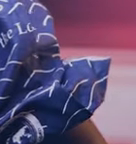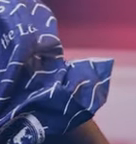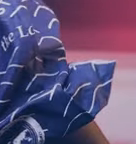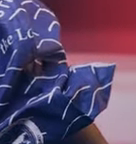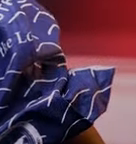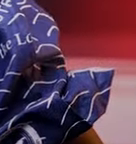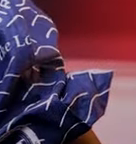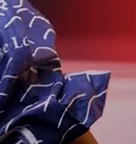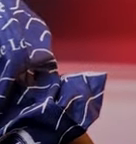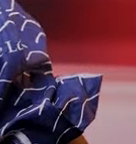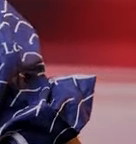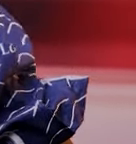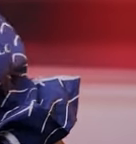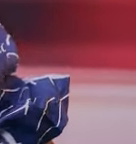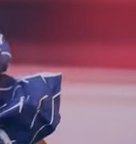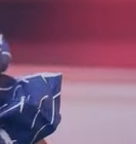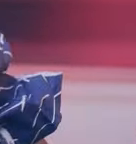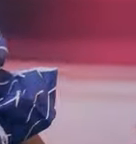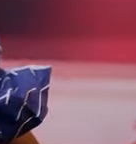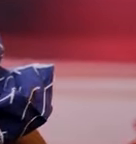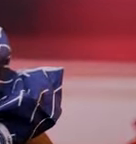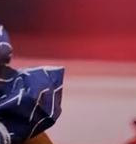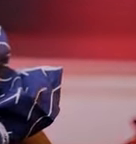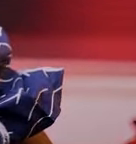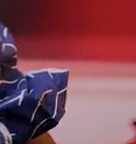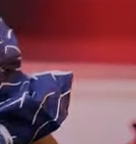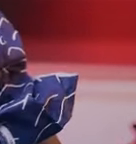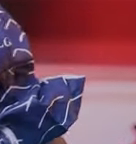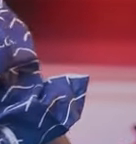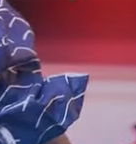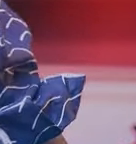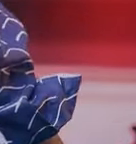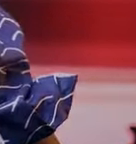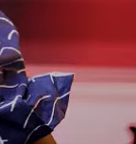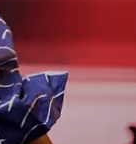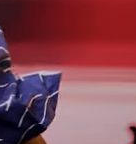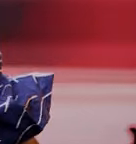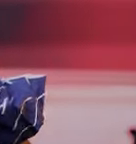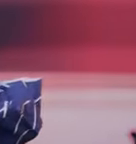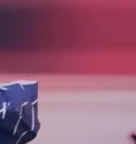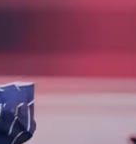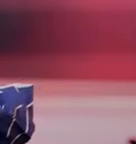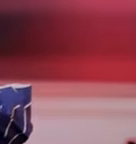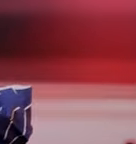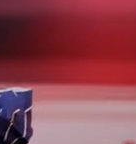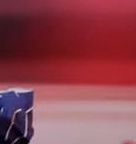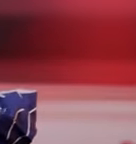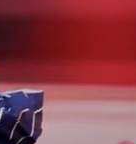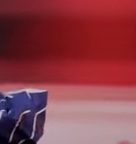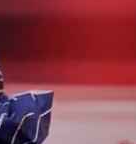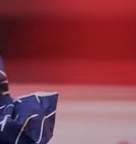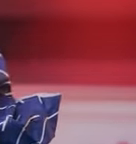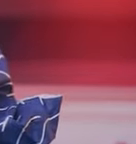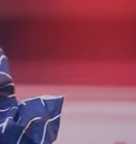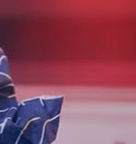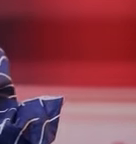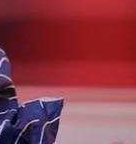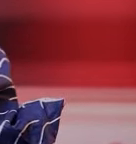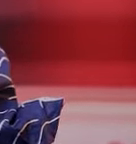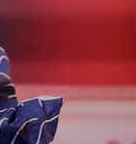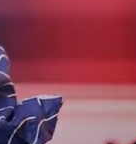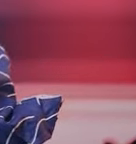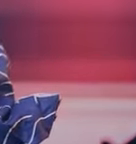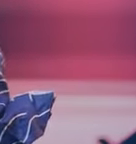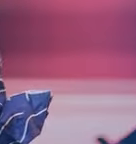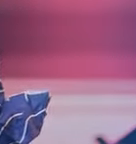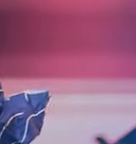We believe that this message will be a blessing to you. So we want you to stay glued and watch to the end and share to bless